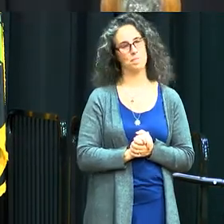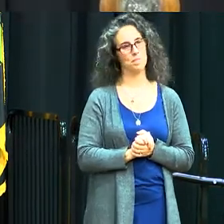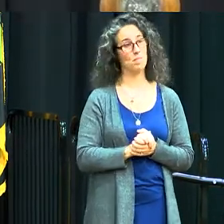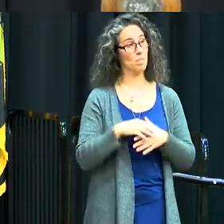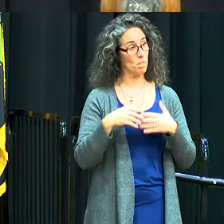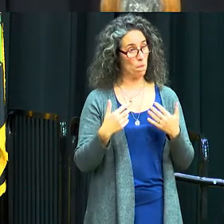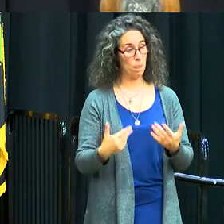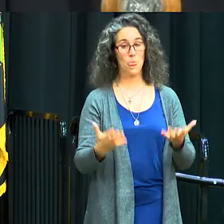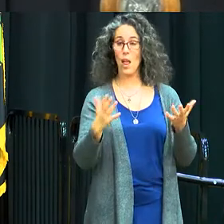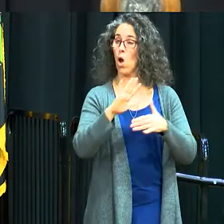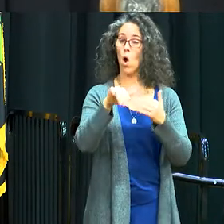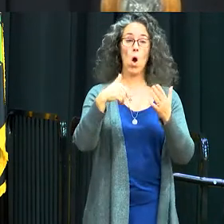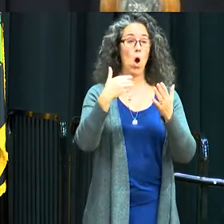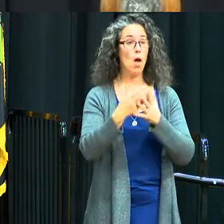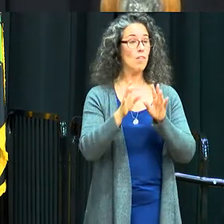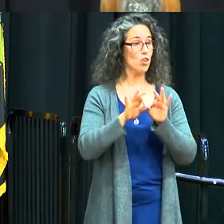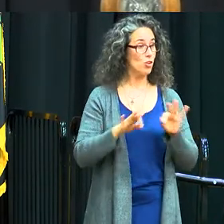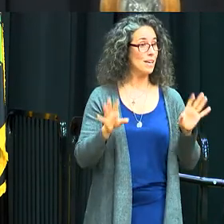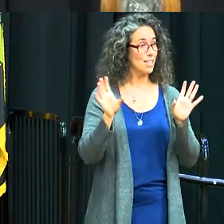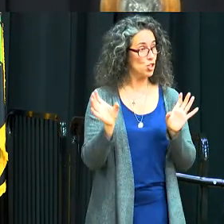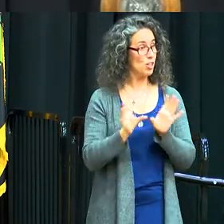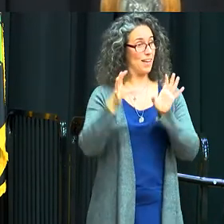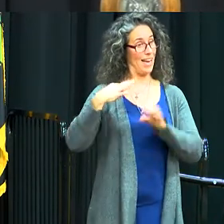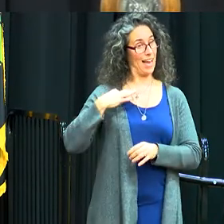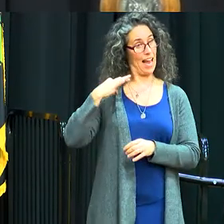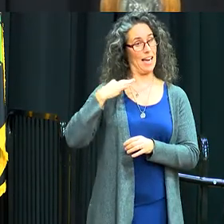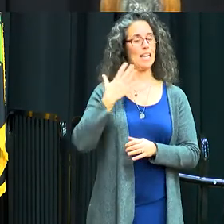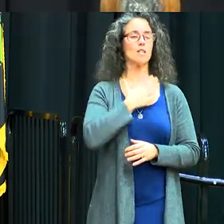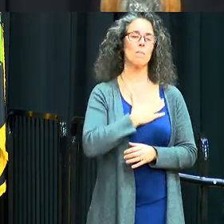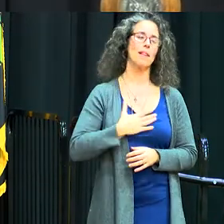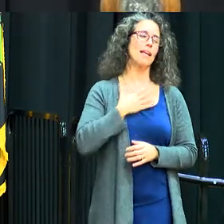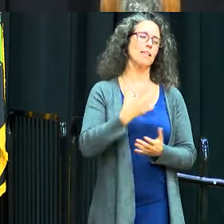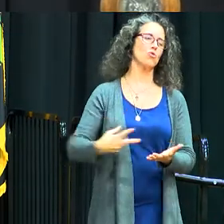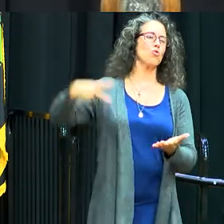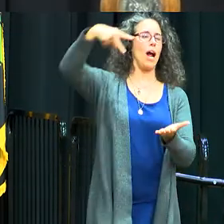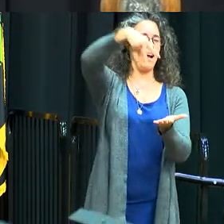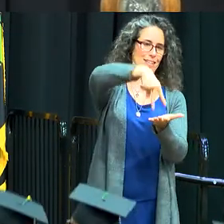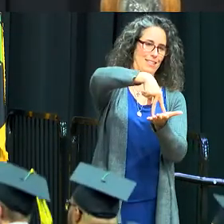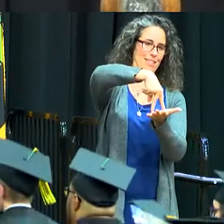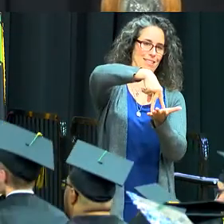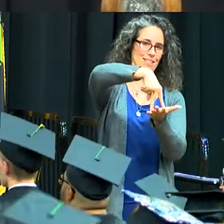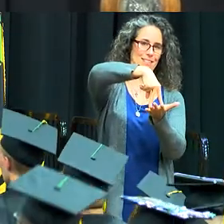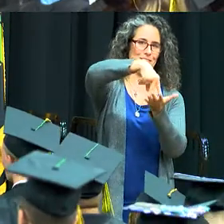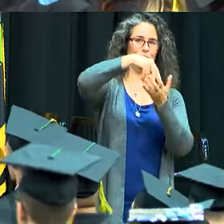Will all of the degree and certificate candidates please rise?